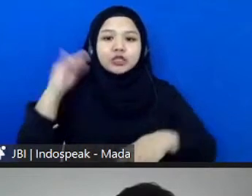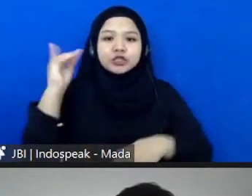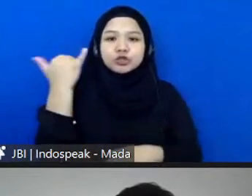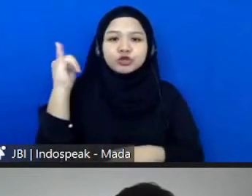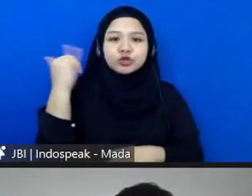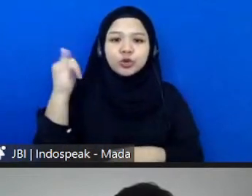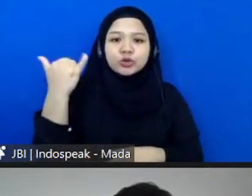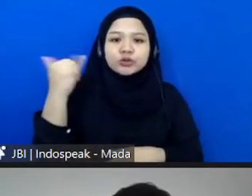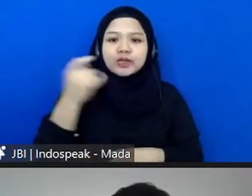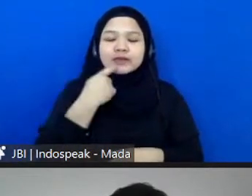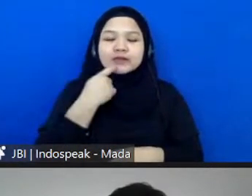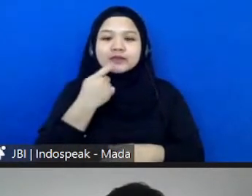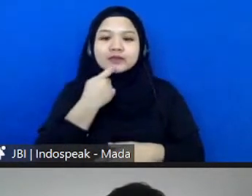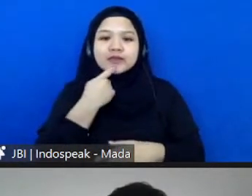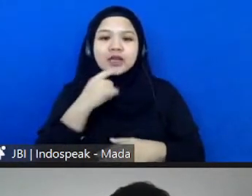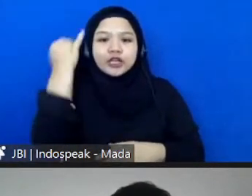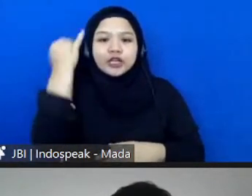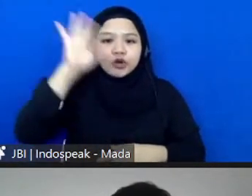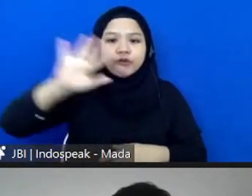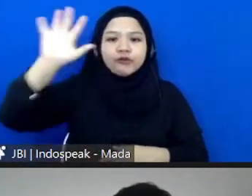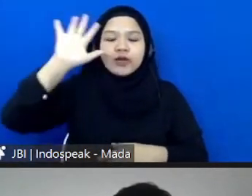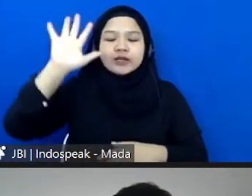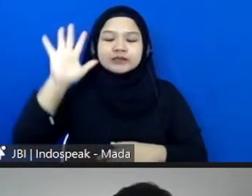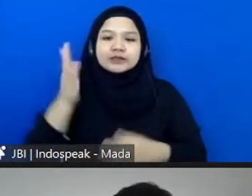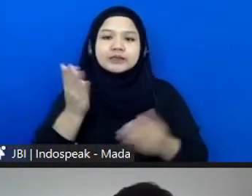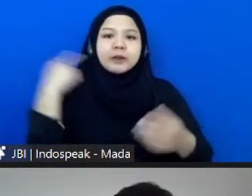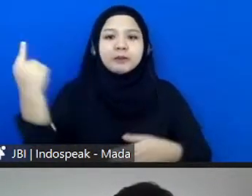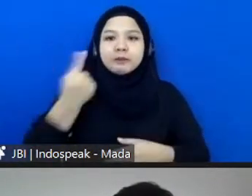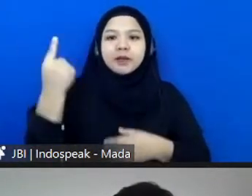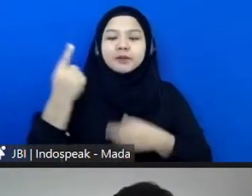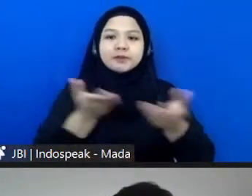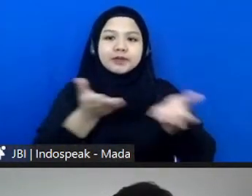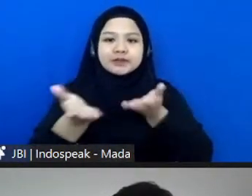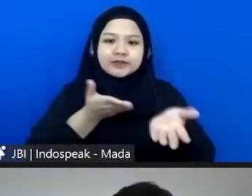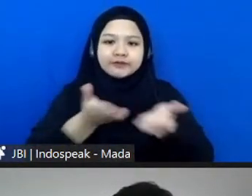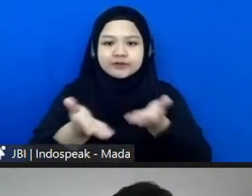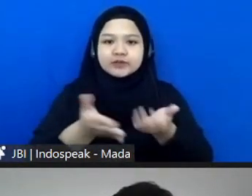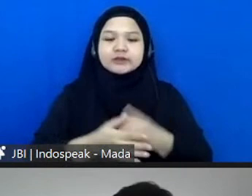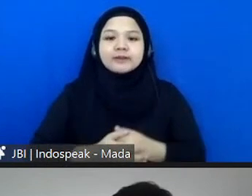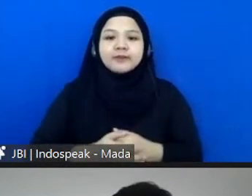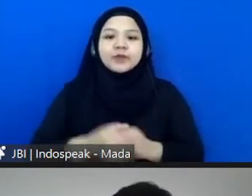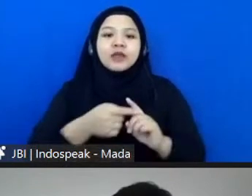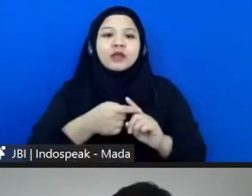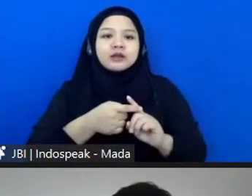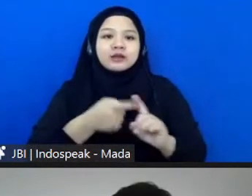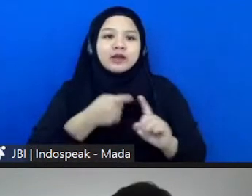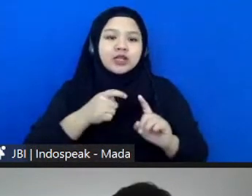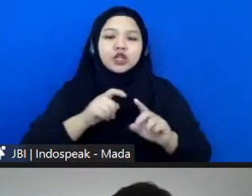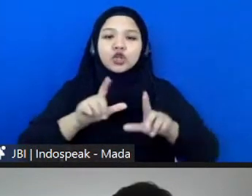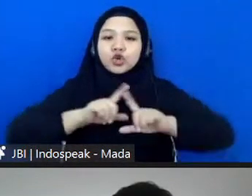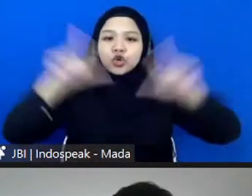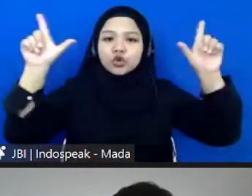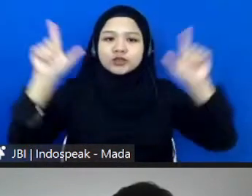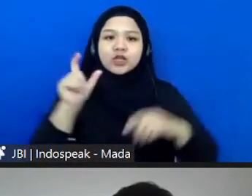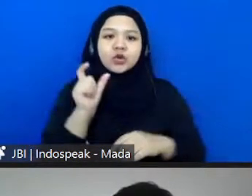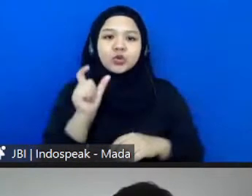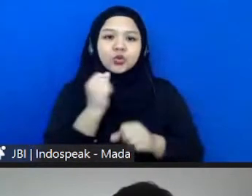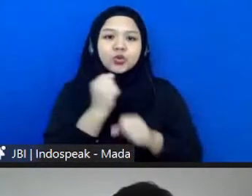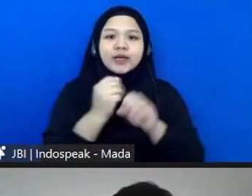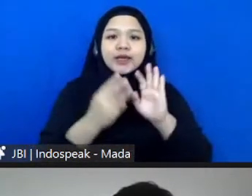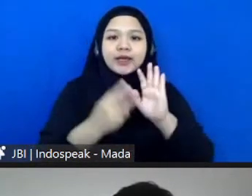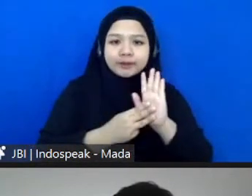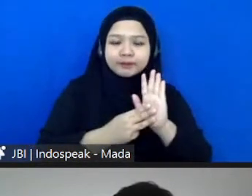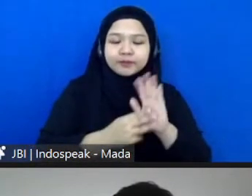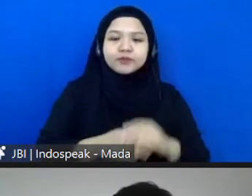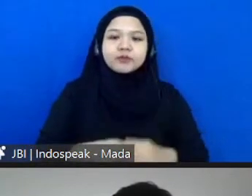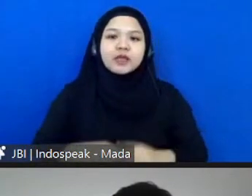innovations. Professor Utarini is a graduate of the Faculty of Medicine at Universitas Gadjah Mada and has completed a Master of Public Health